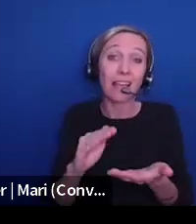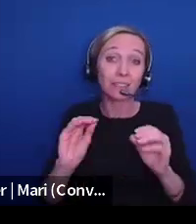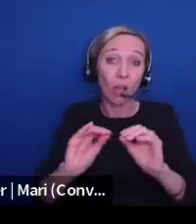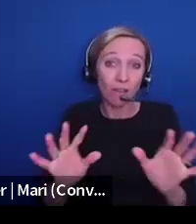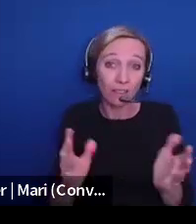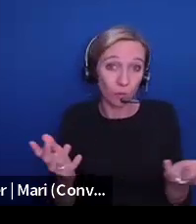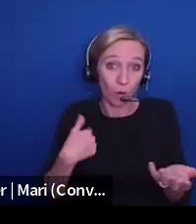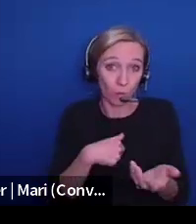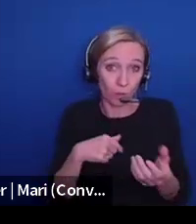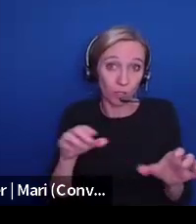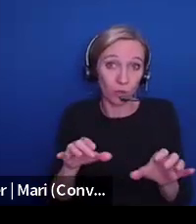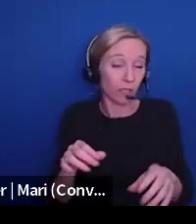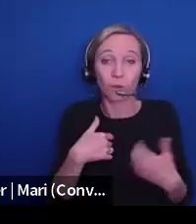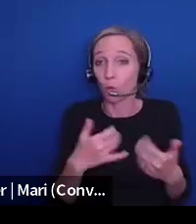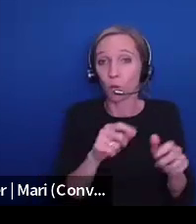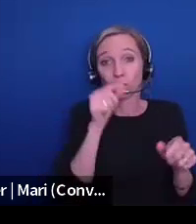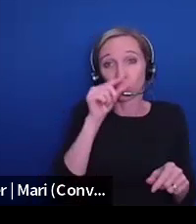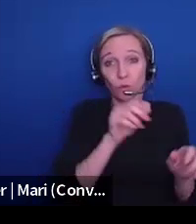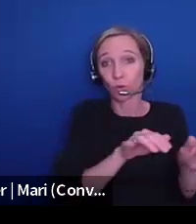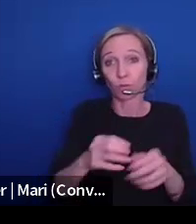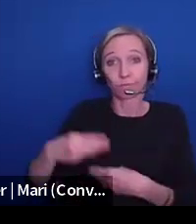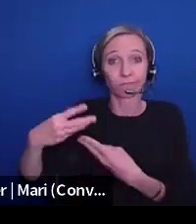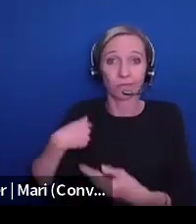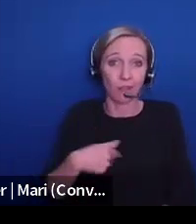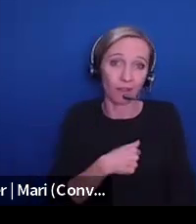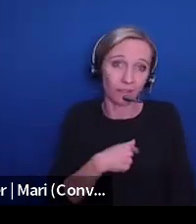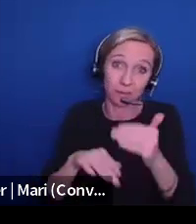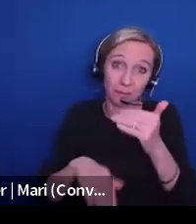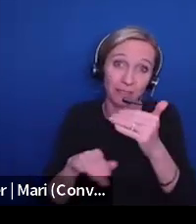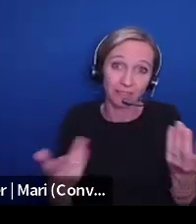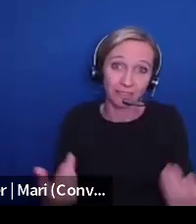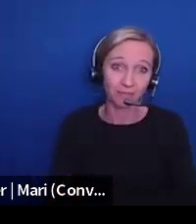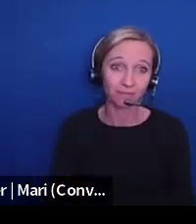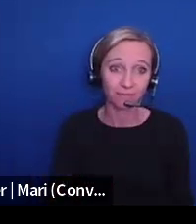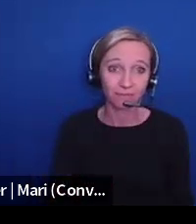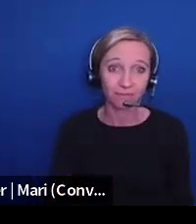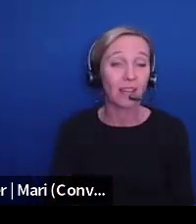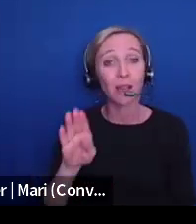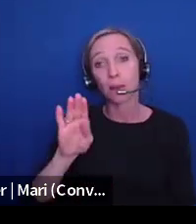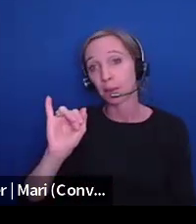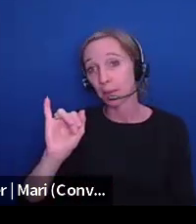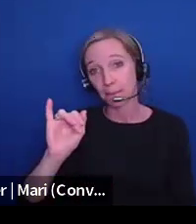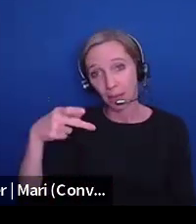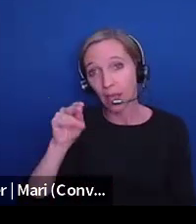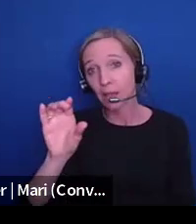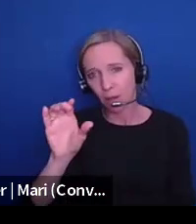what we do when you Google us. That's basically it. And the BIPOC thing, one issue that, like the